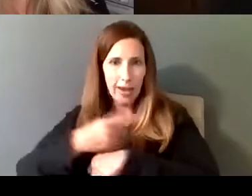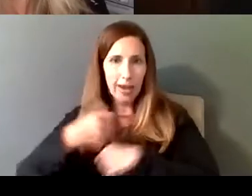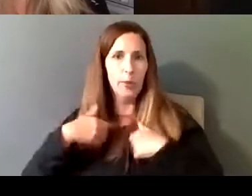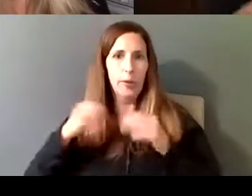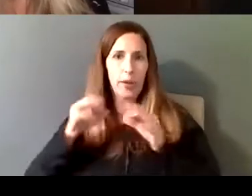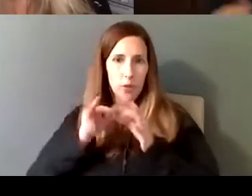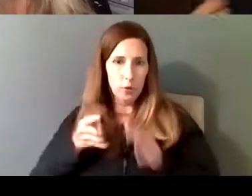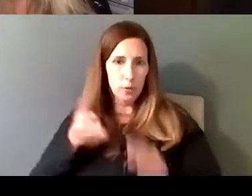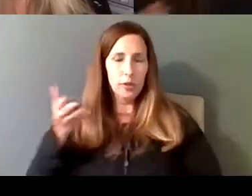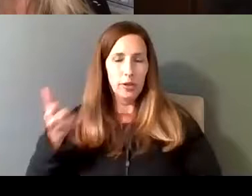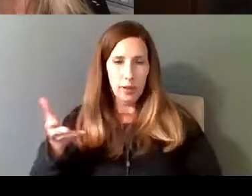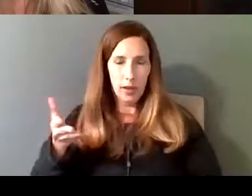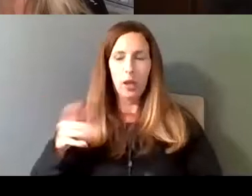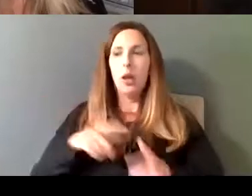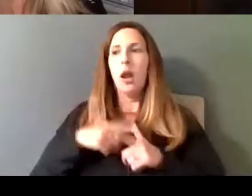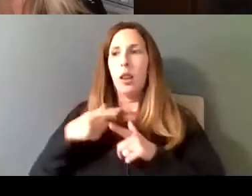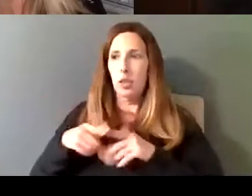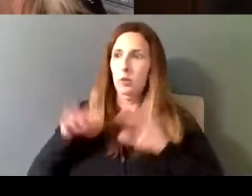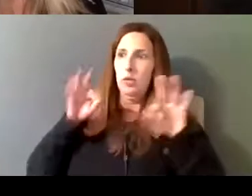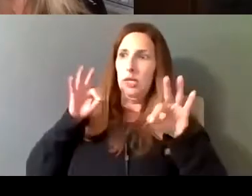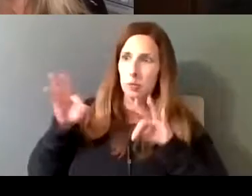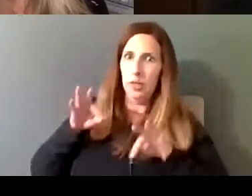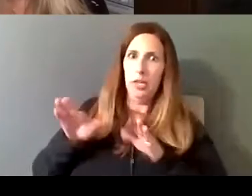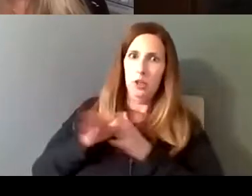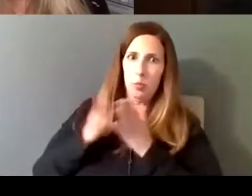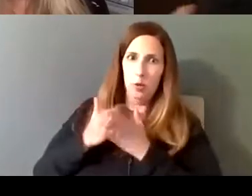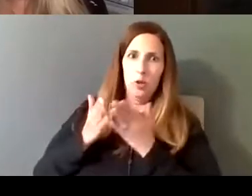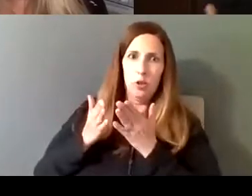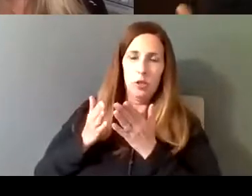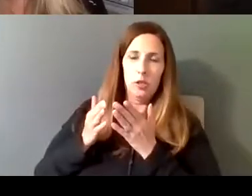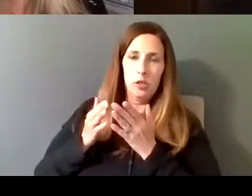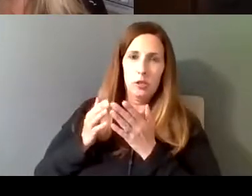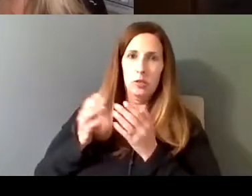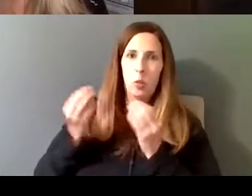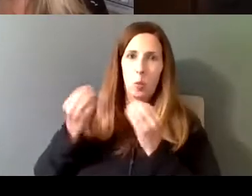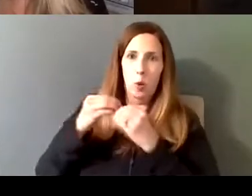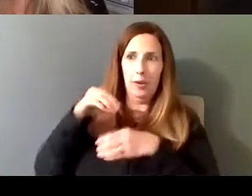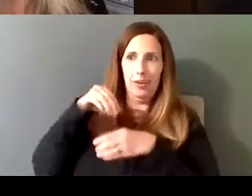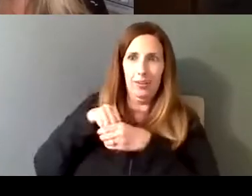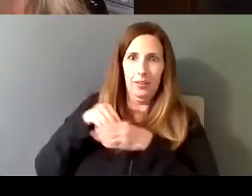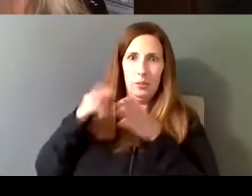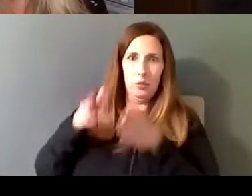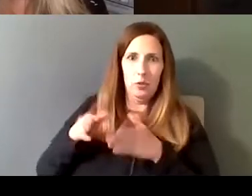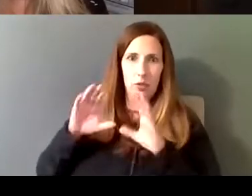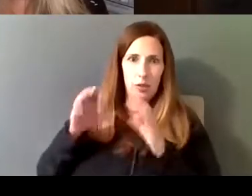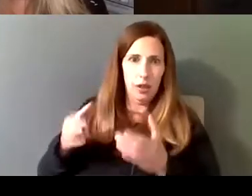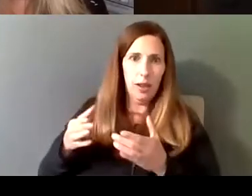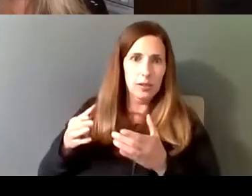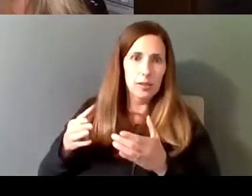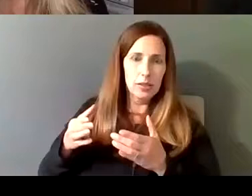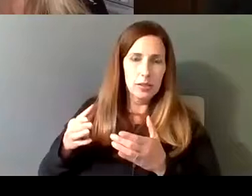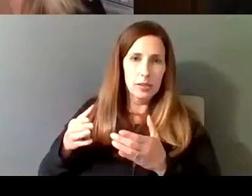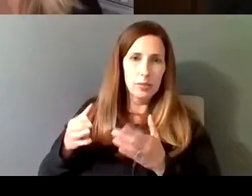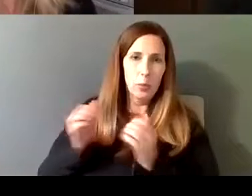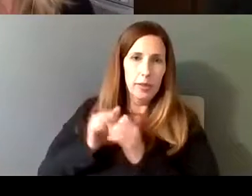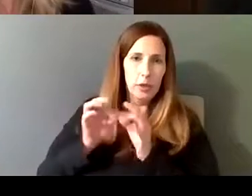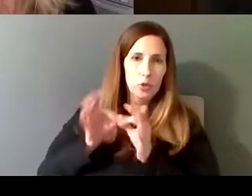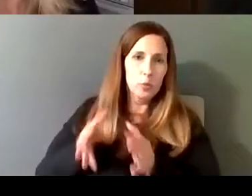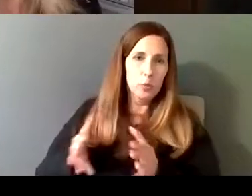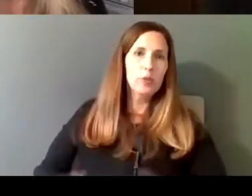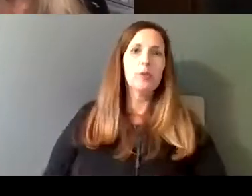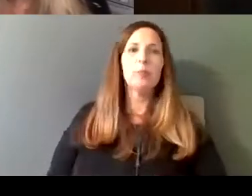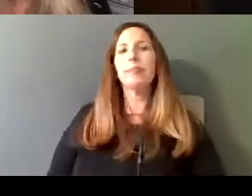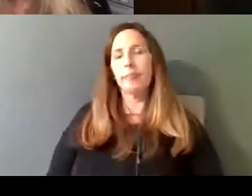that class, and then we'd go through the manual together. So it was more in-person classes and via interpreters.